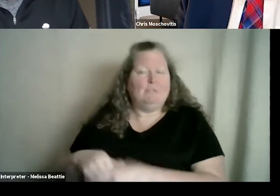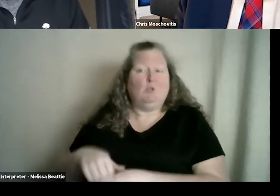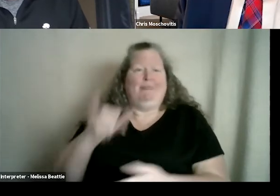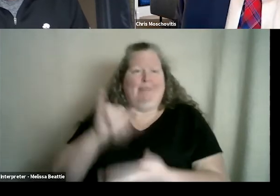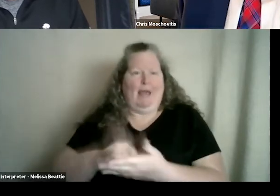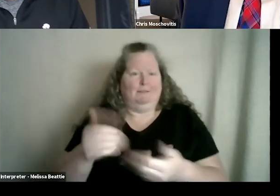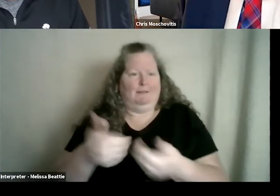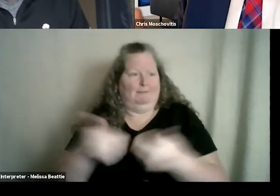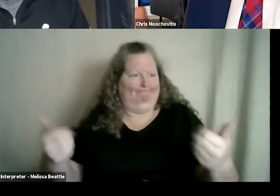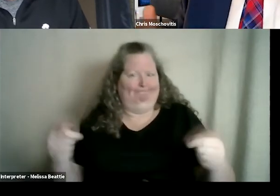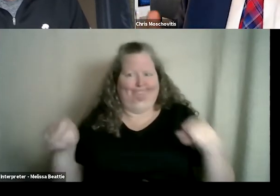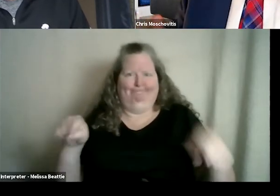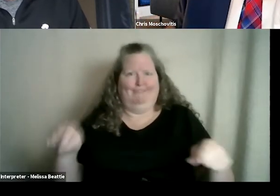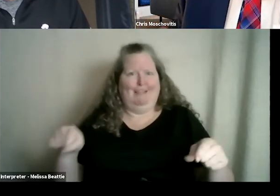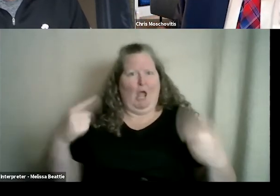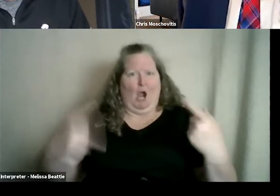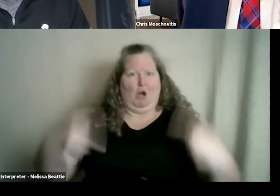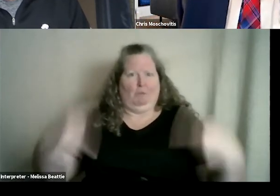I